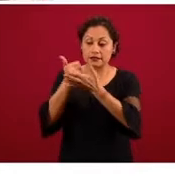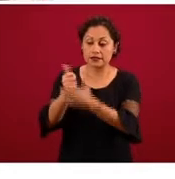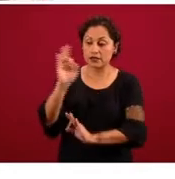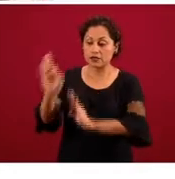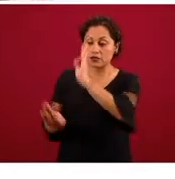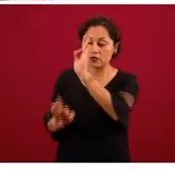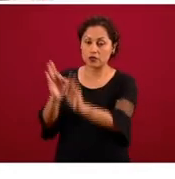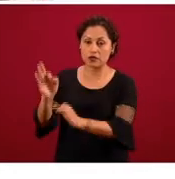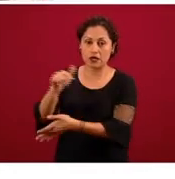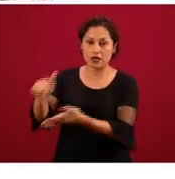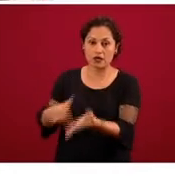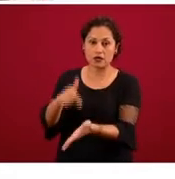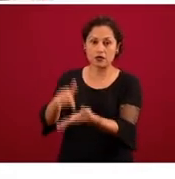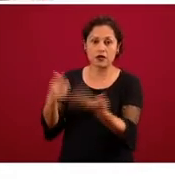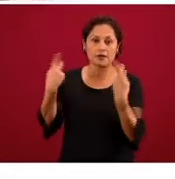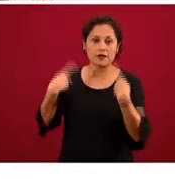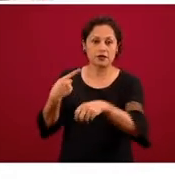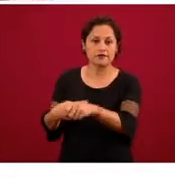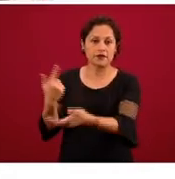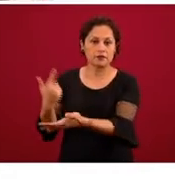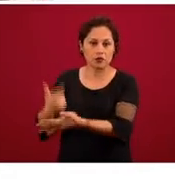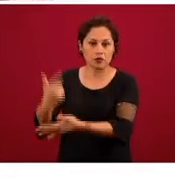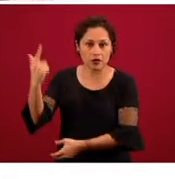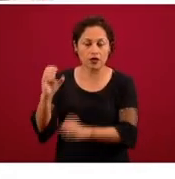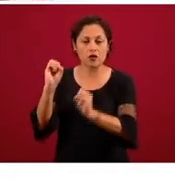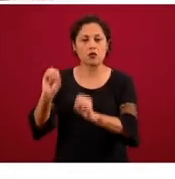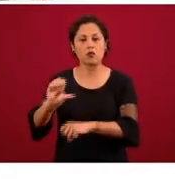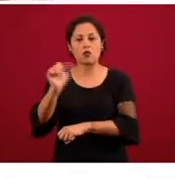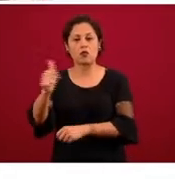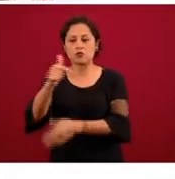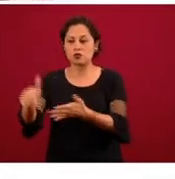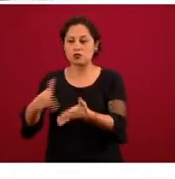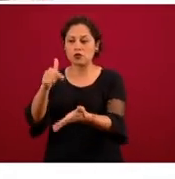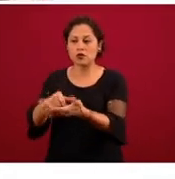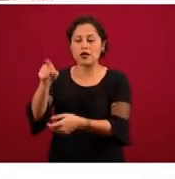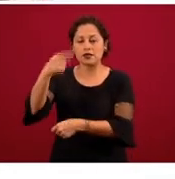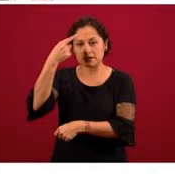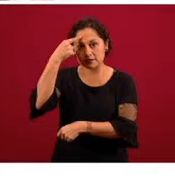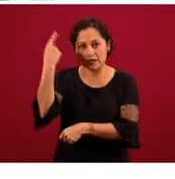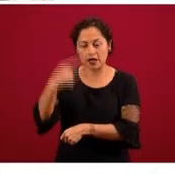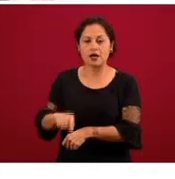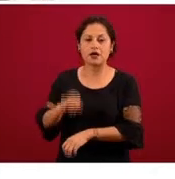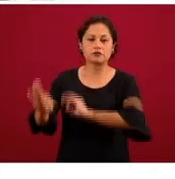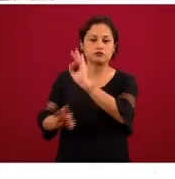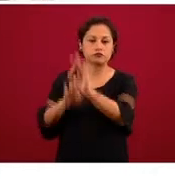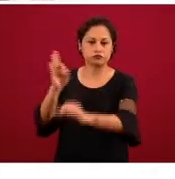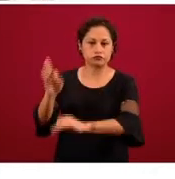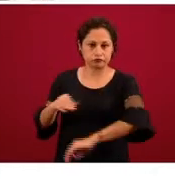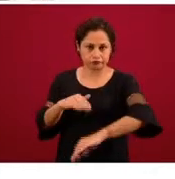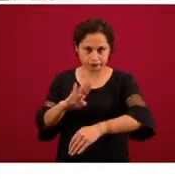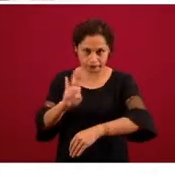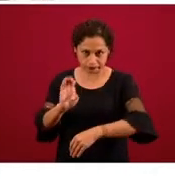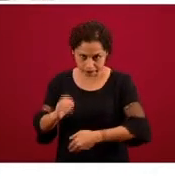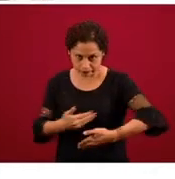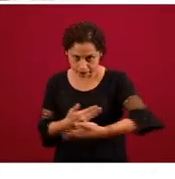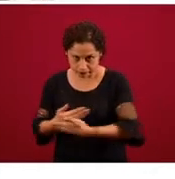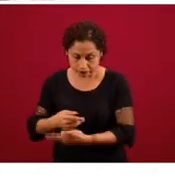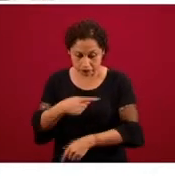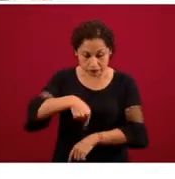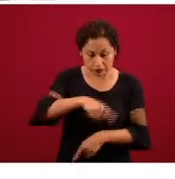that is they're directly related to, they're directly having contact with people with COVID.